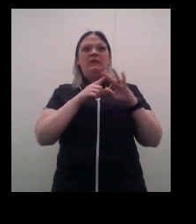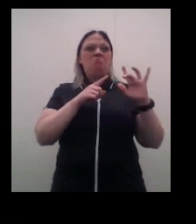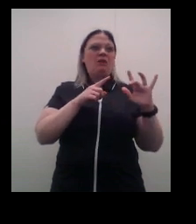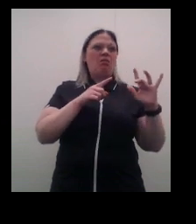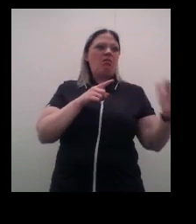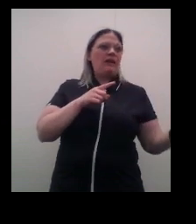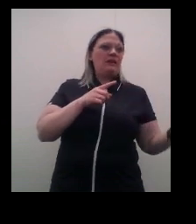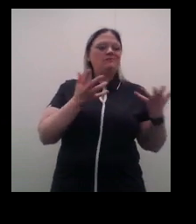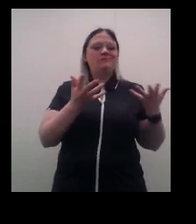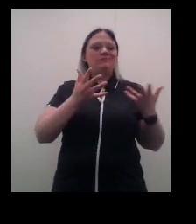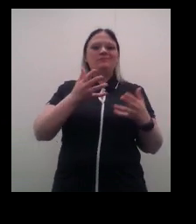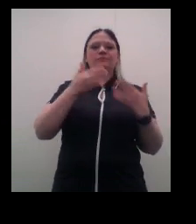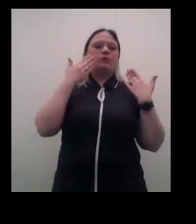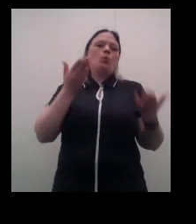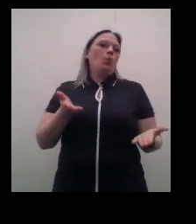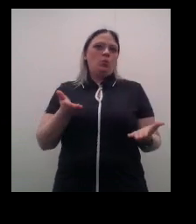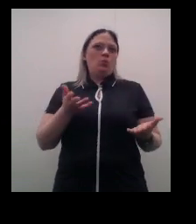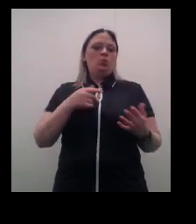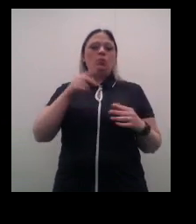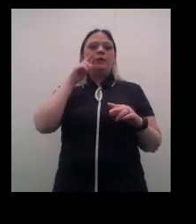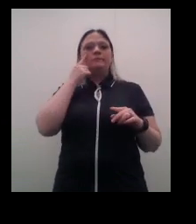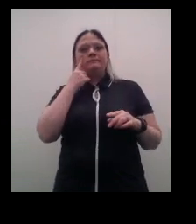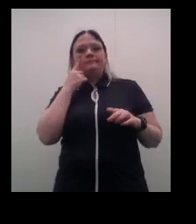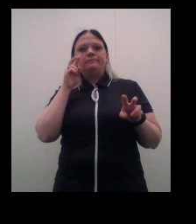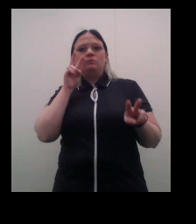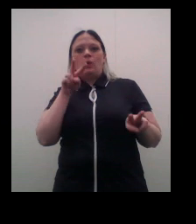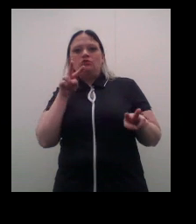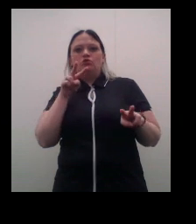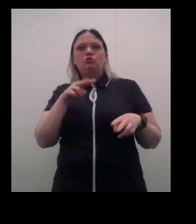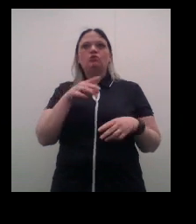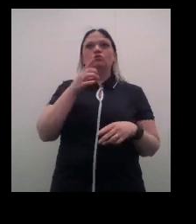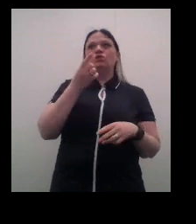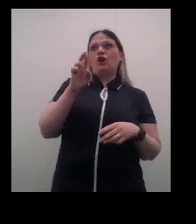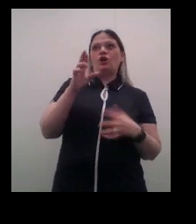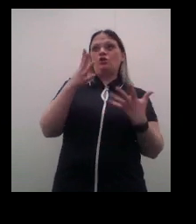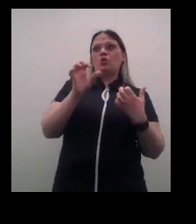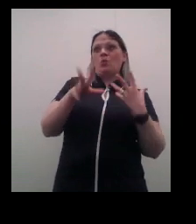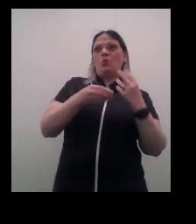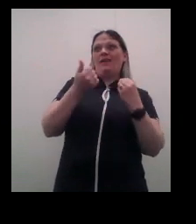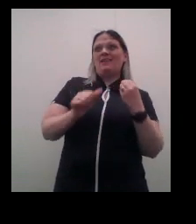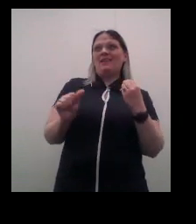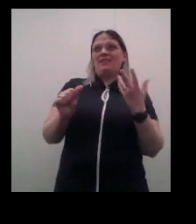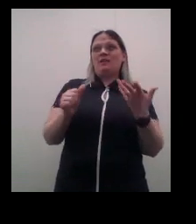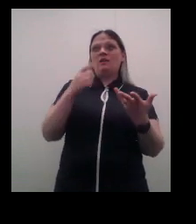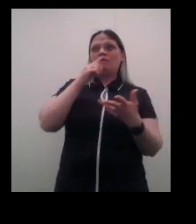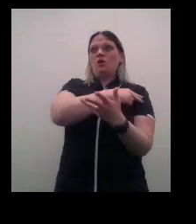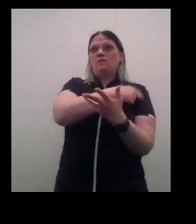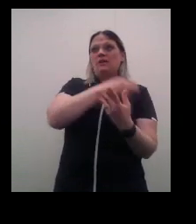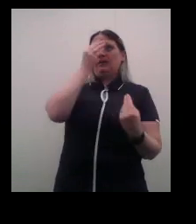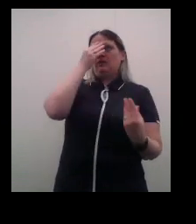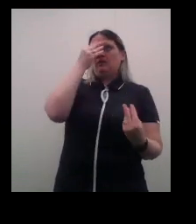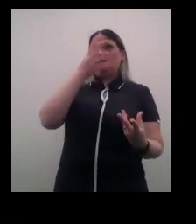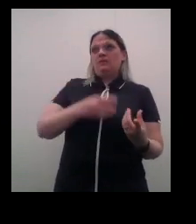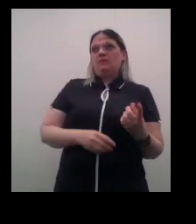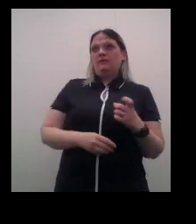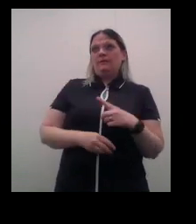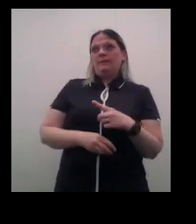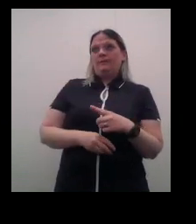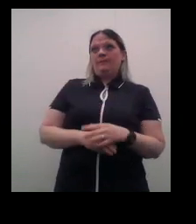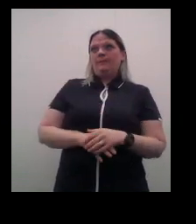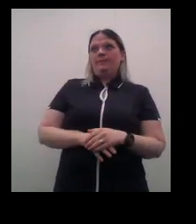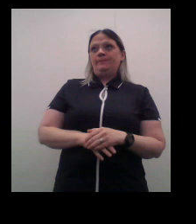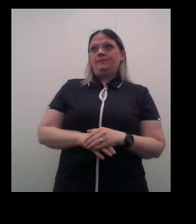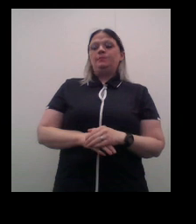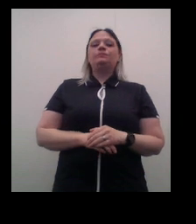yet. So we'll be keeping a close eye on this. Dr. Burstein, did you want to add anything else on the hospitalization data? Yeah, so